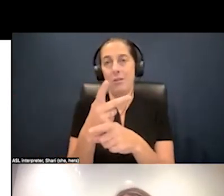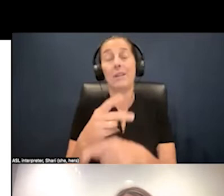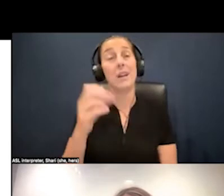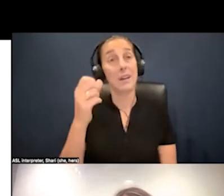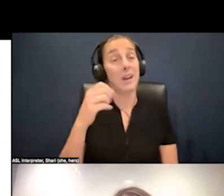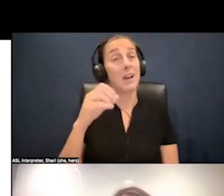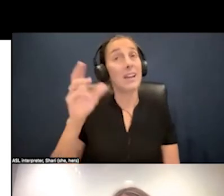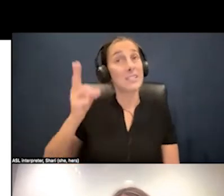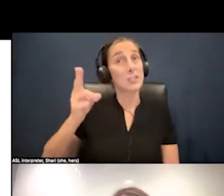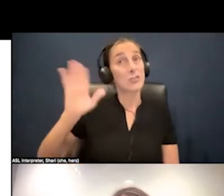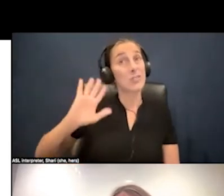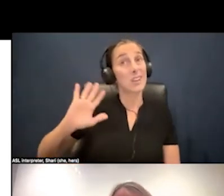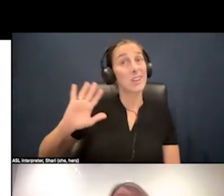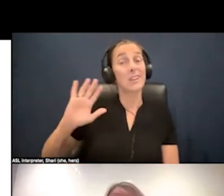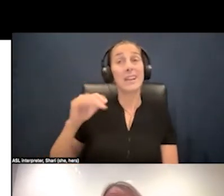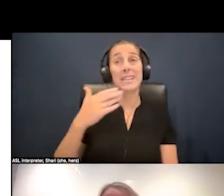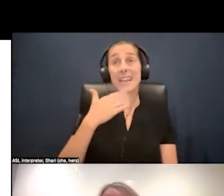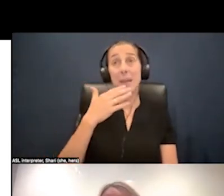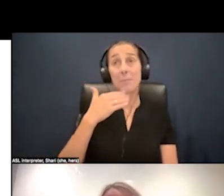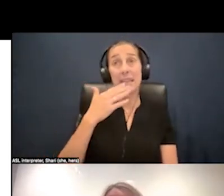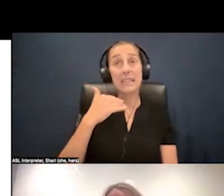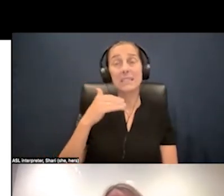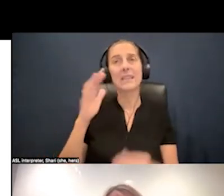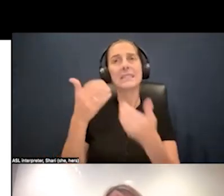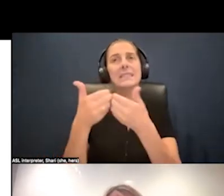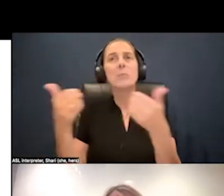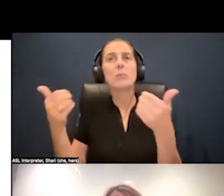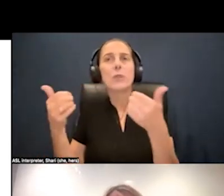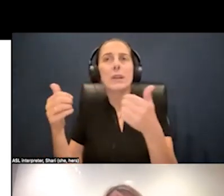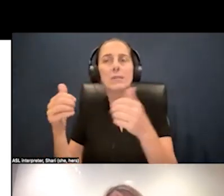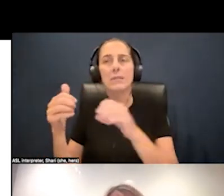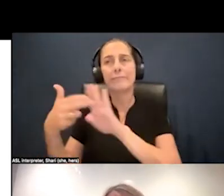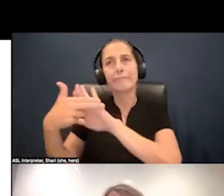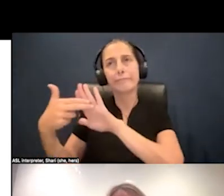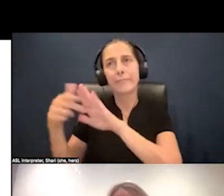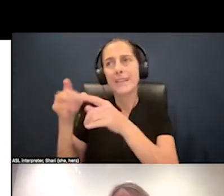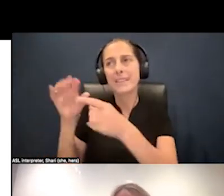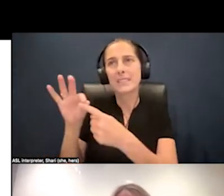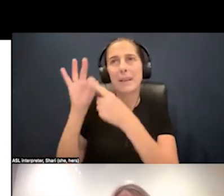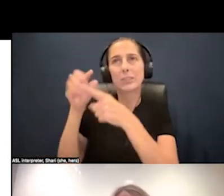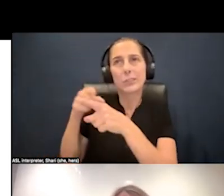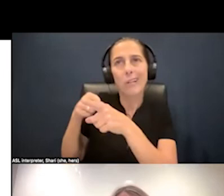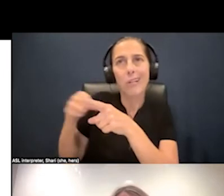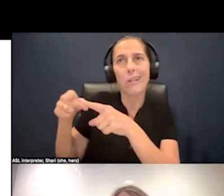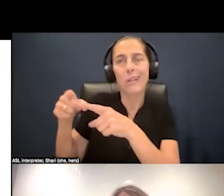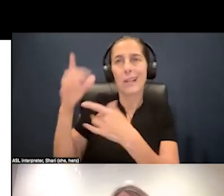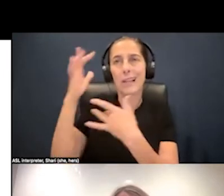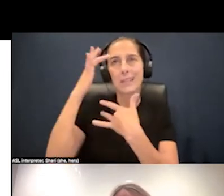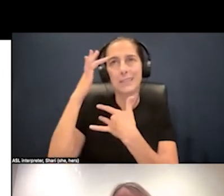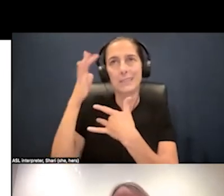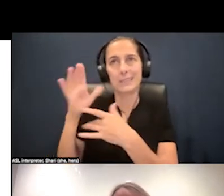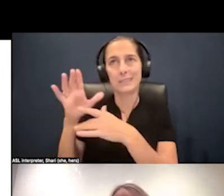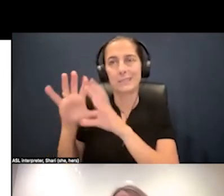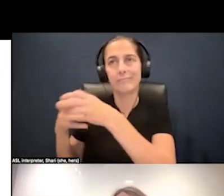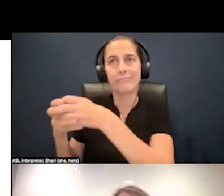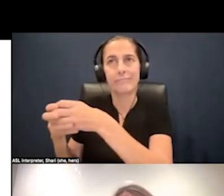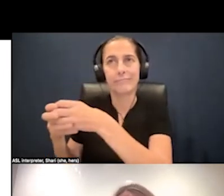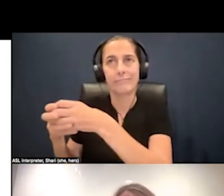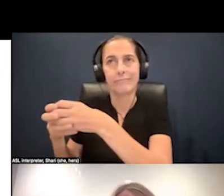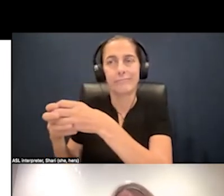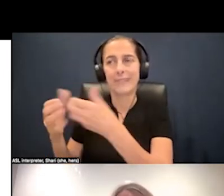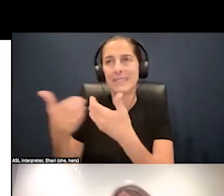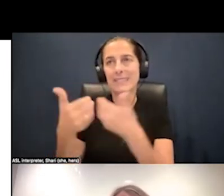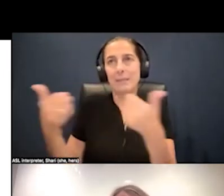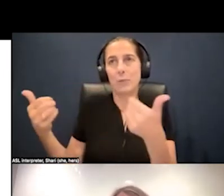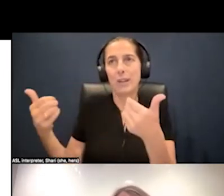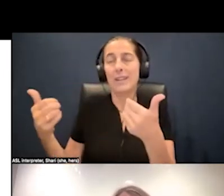was considered a very specialized illness. And now we treat diabetes everywhere. If we want to get to the place where